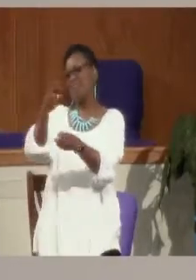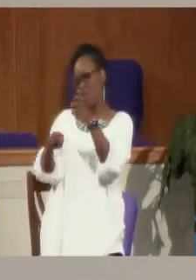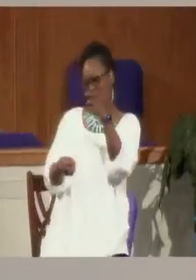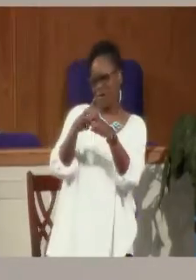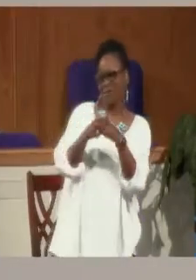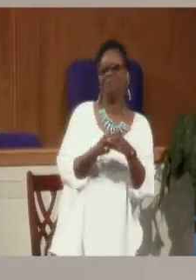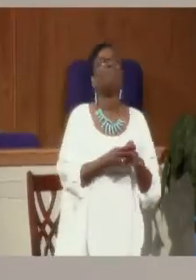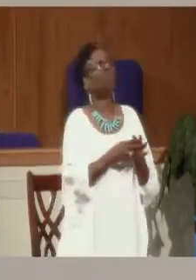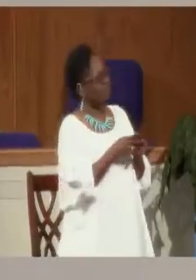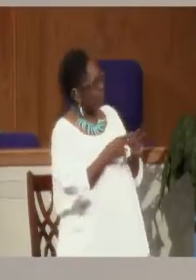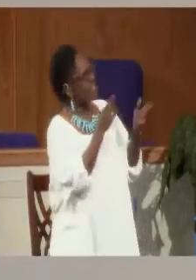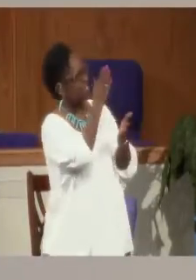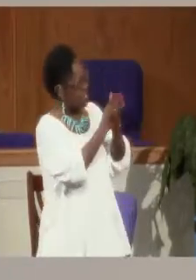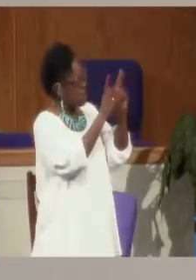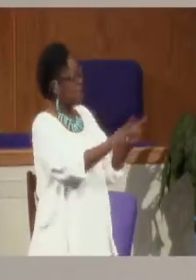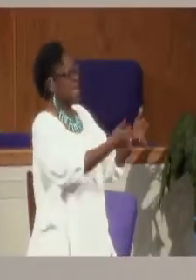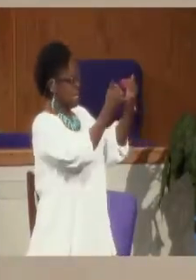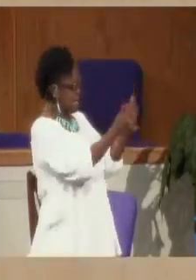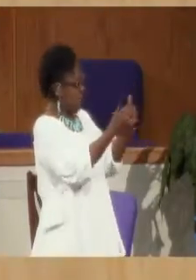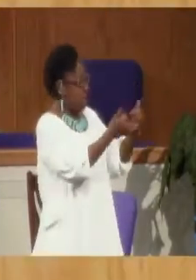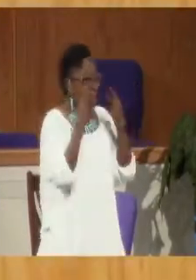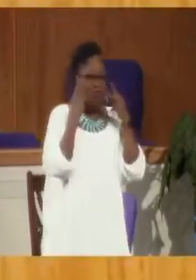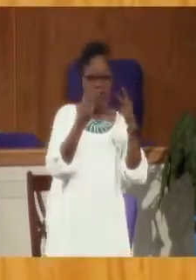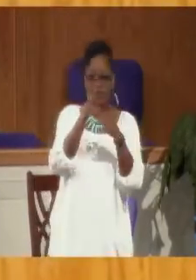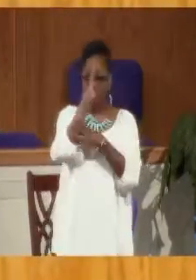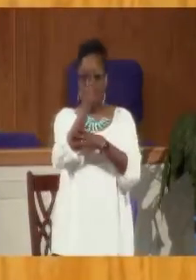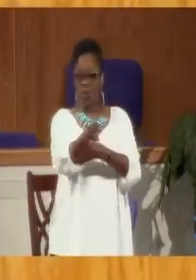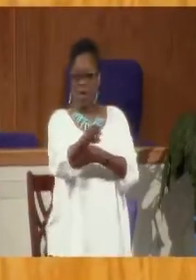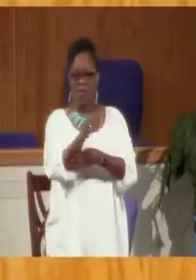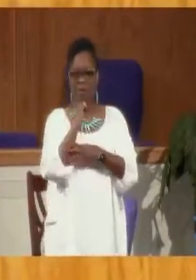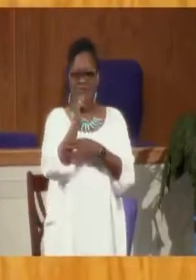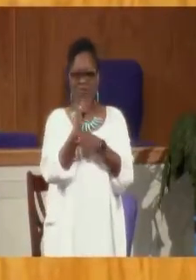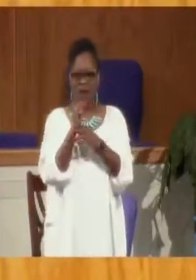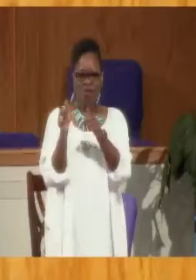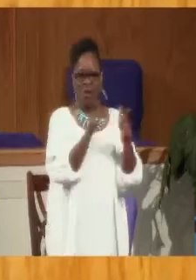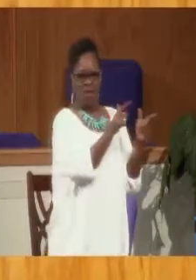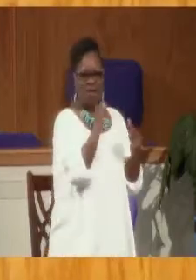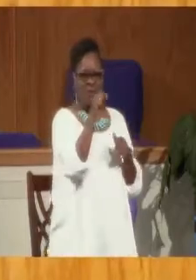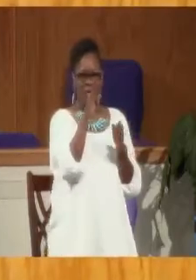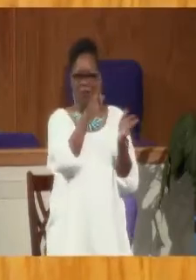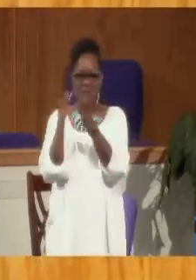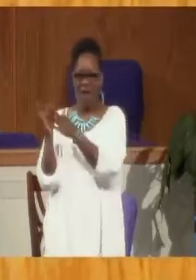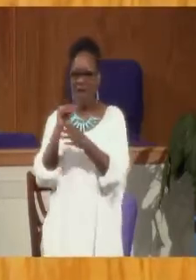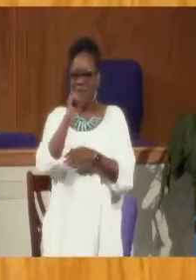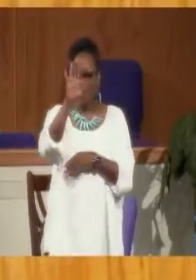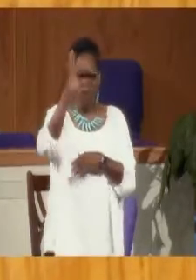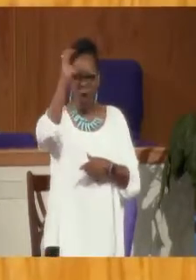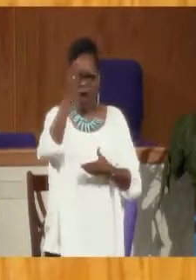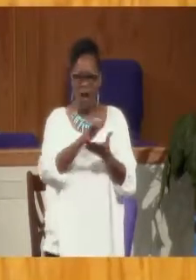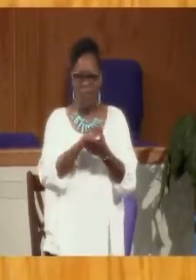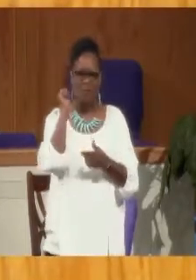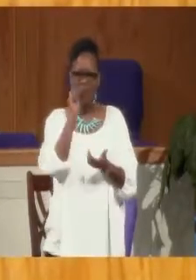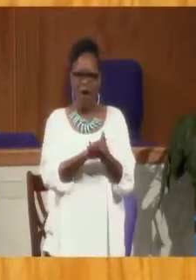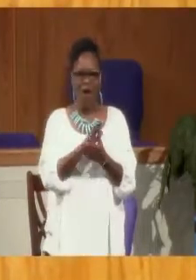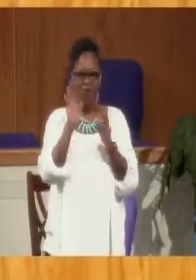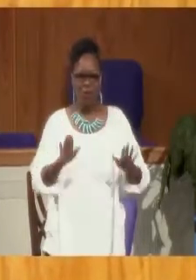dead situation? Somebody right now, look straight. Don't look to your left or your right. Don't look to your husband, your wife, your children, or your